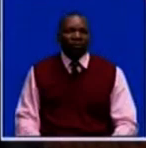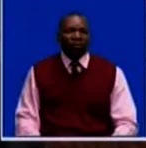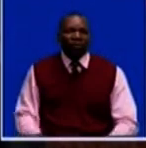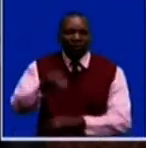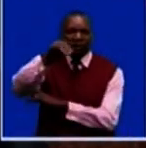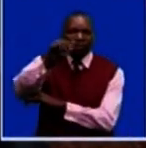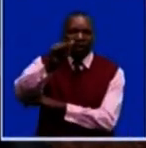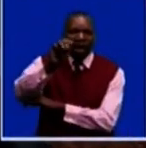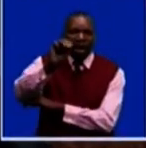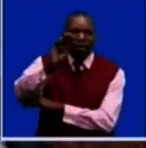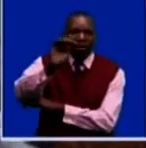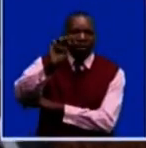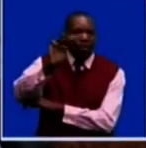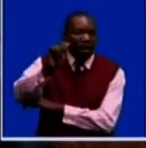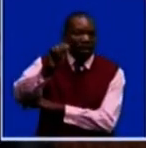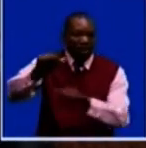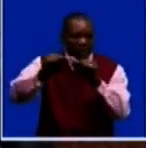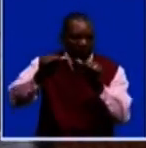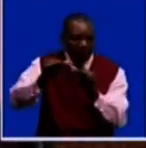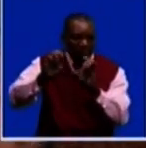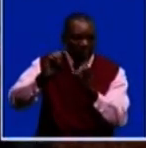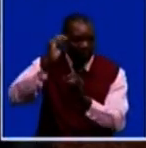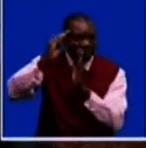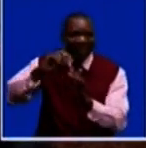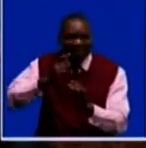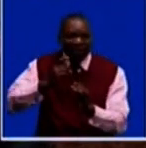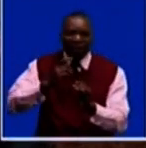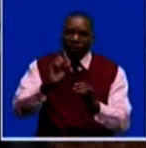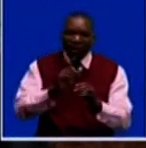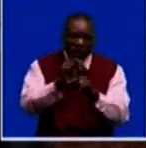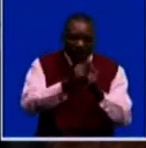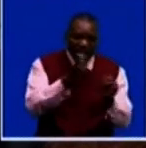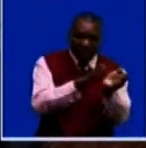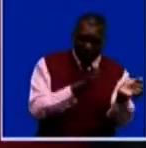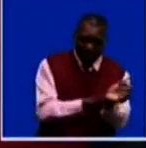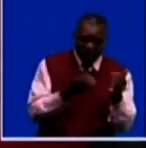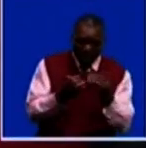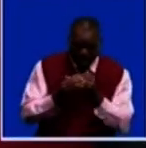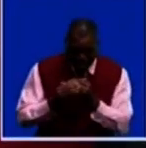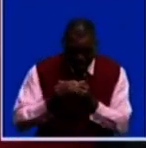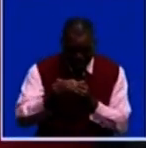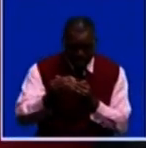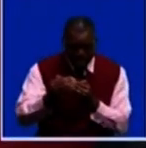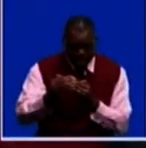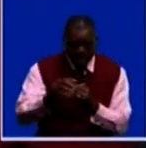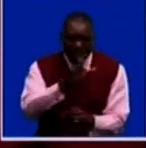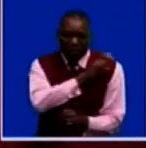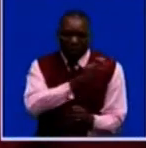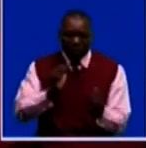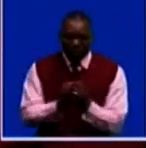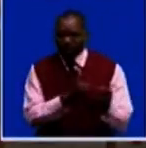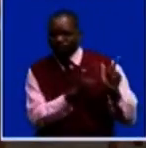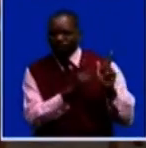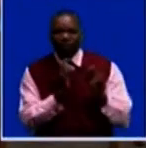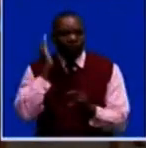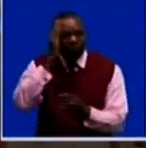General Education Minister David Mabumba says all examination storerooms will from now be guarded by armed police officers.